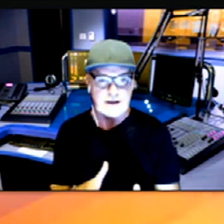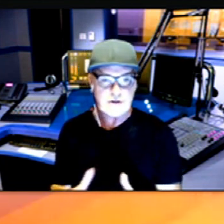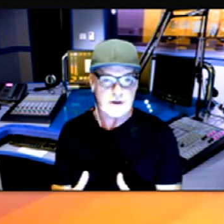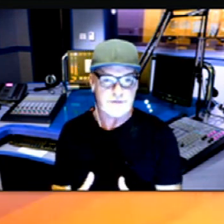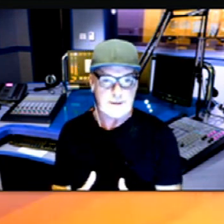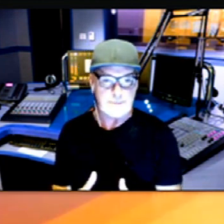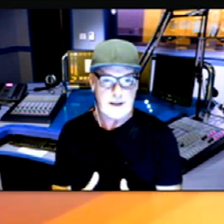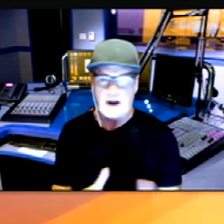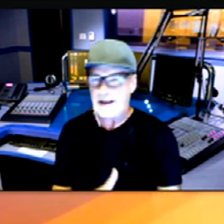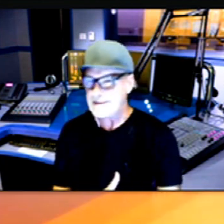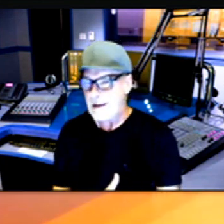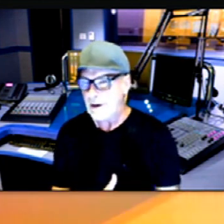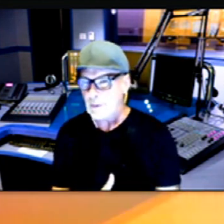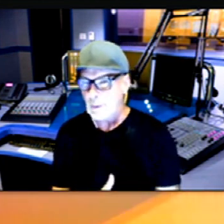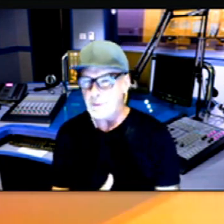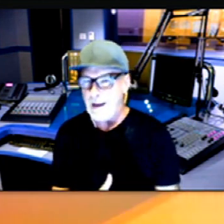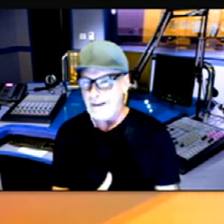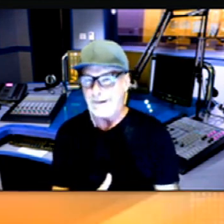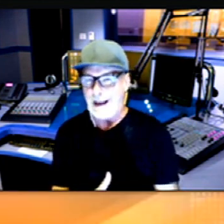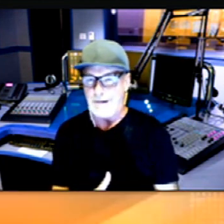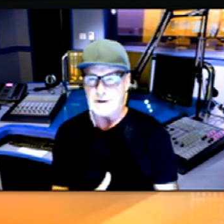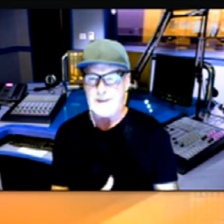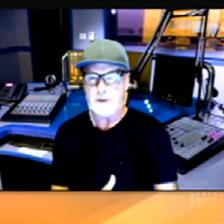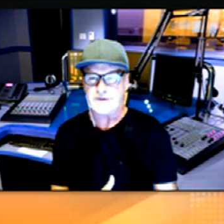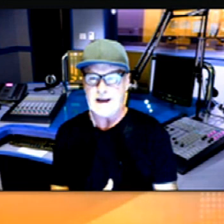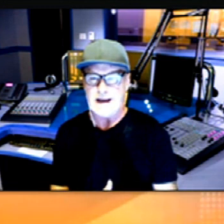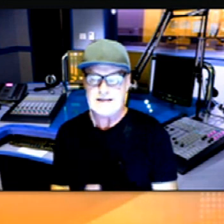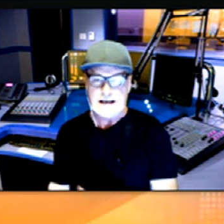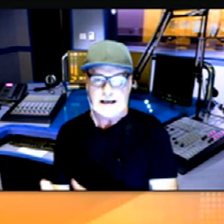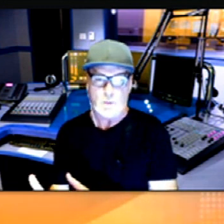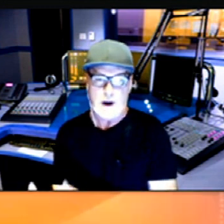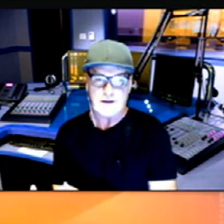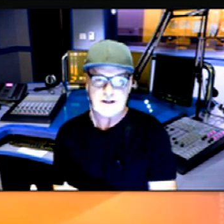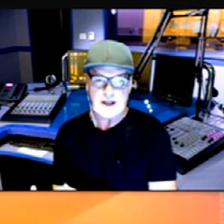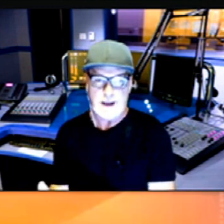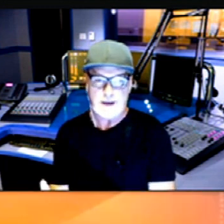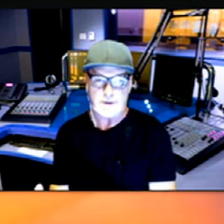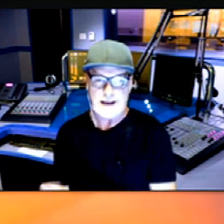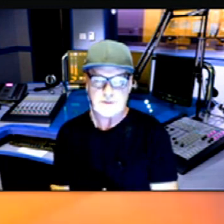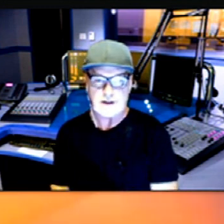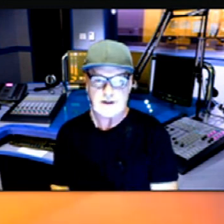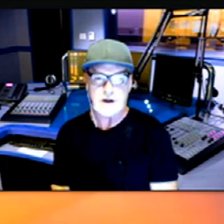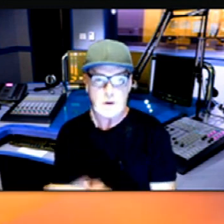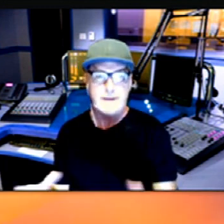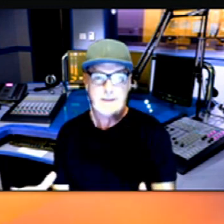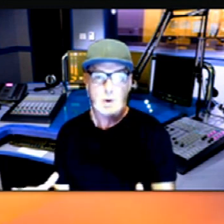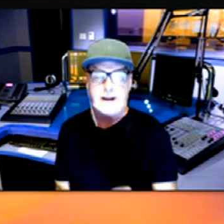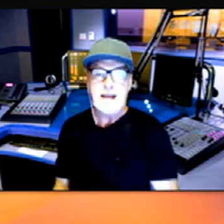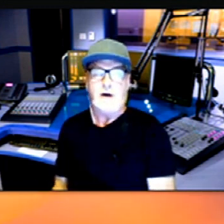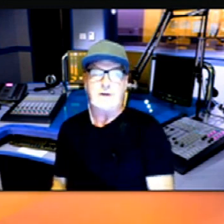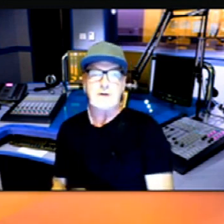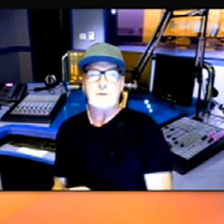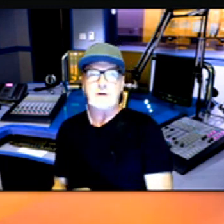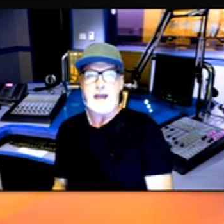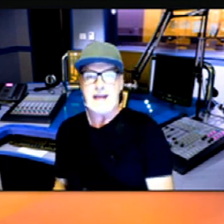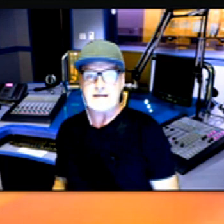take you sort of, I guess, maybe on the northbound carriageway, both sides, while the southbound remains obstructed. So it will be a morning